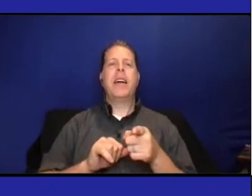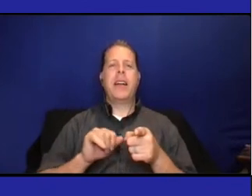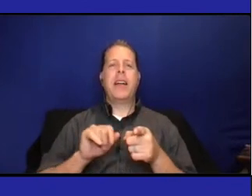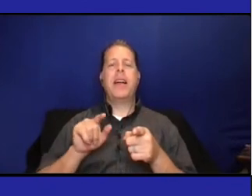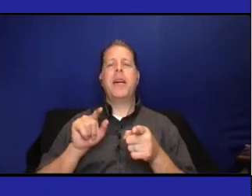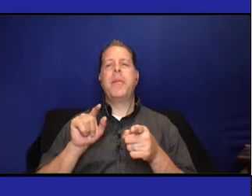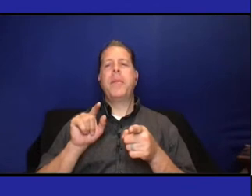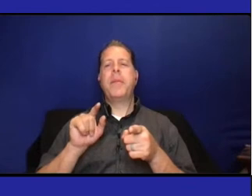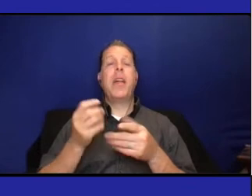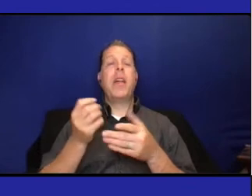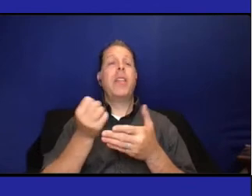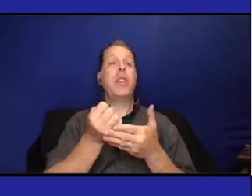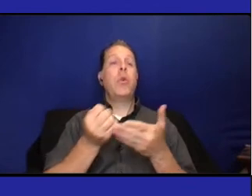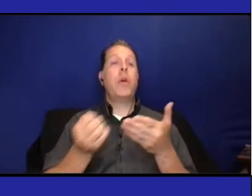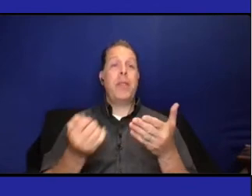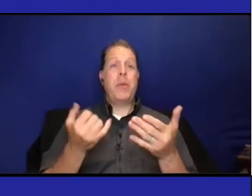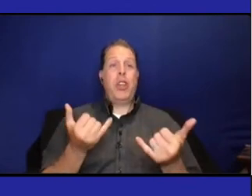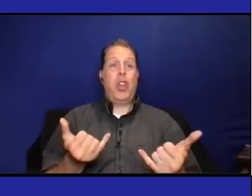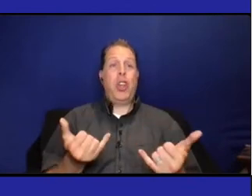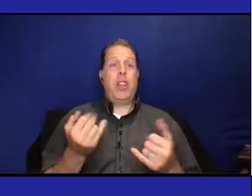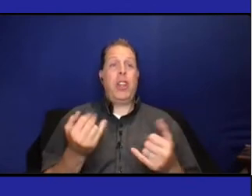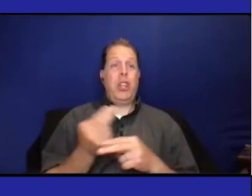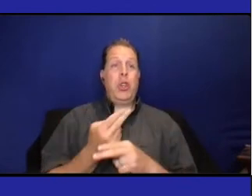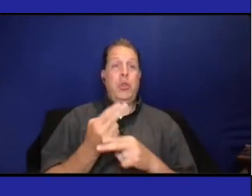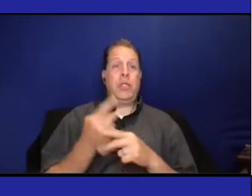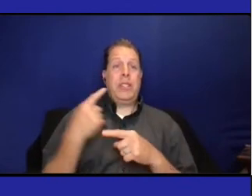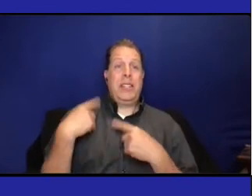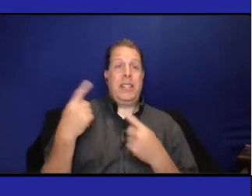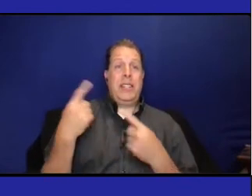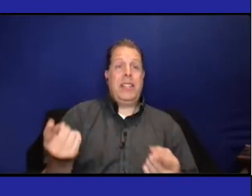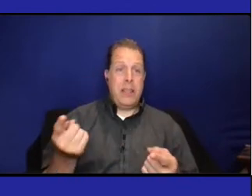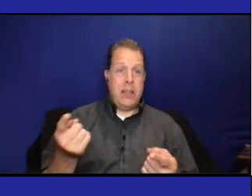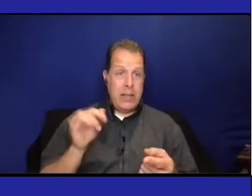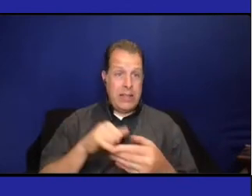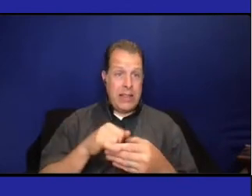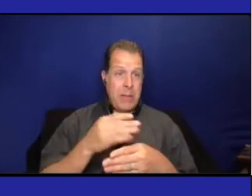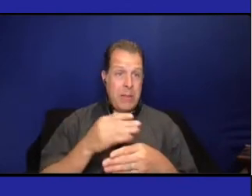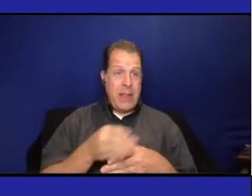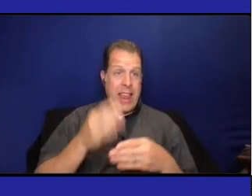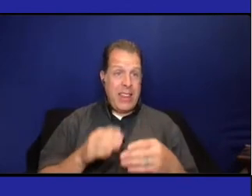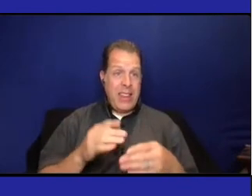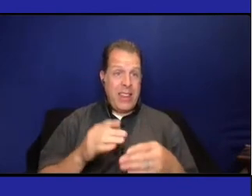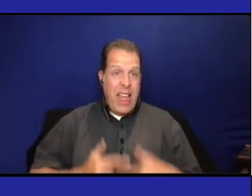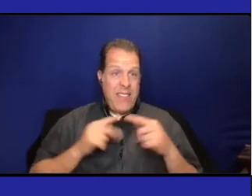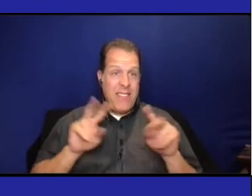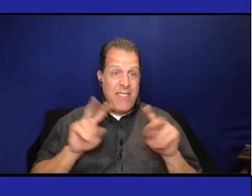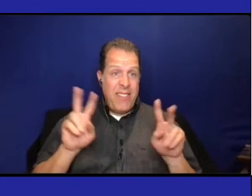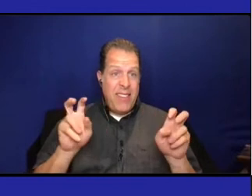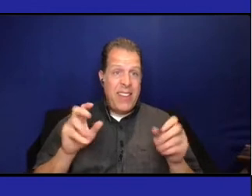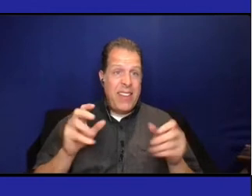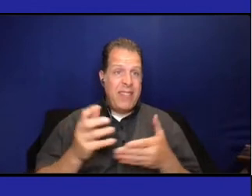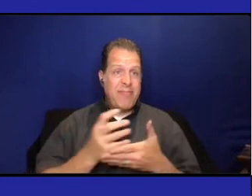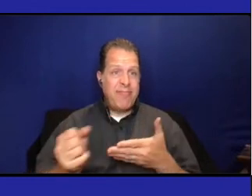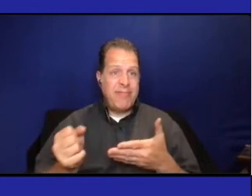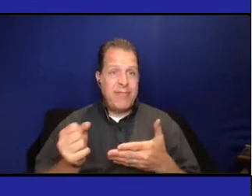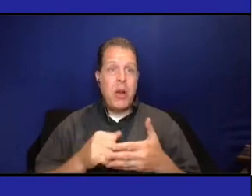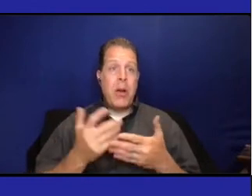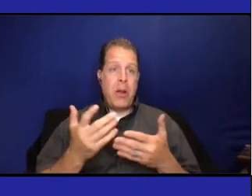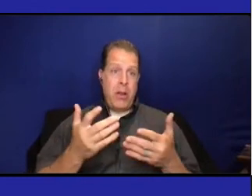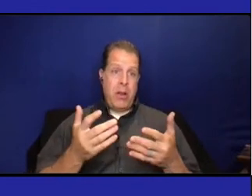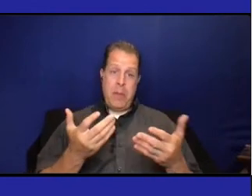that the equipment that we're currently using, is it at the end of life, or is the servicing at the end of life? And